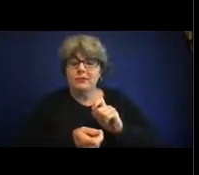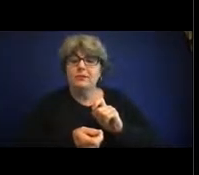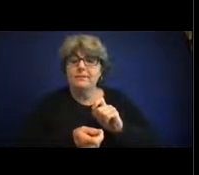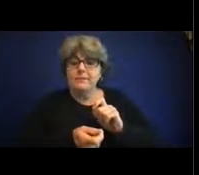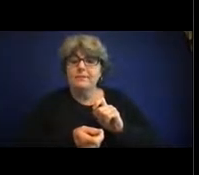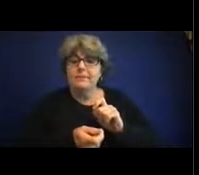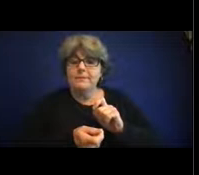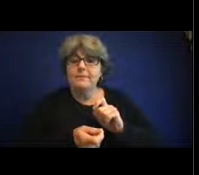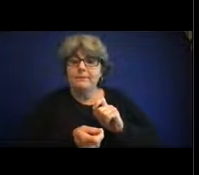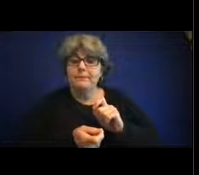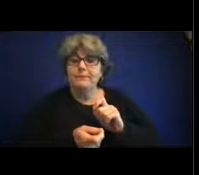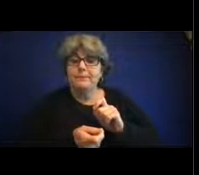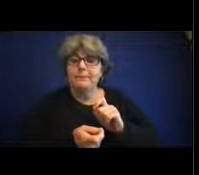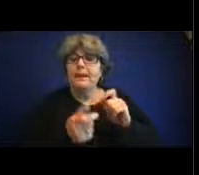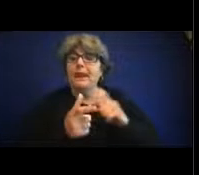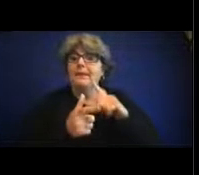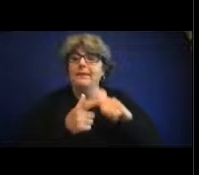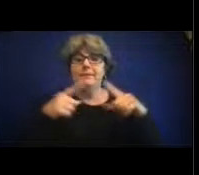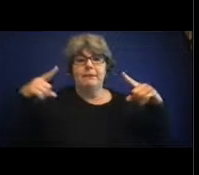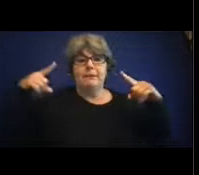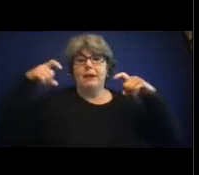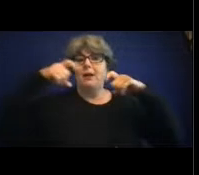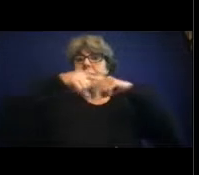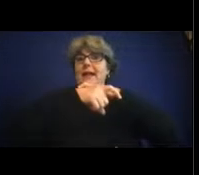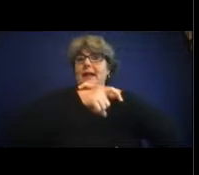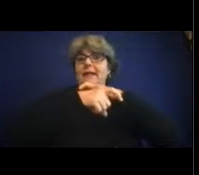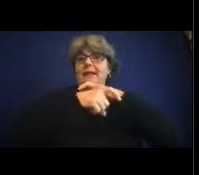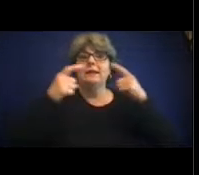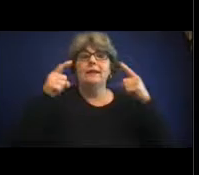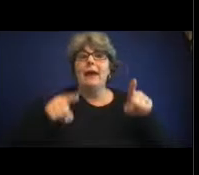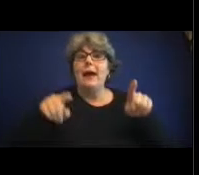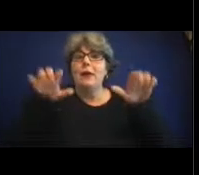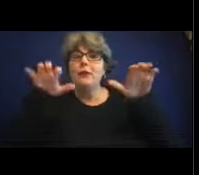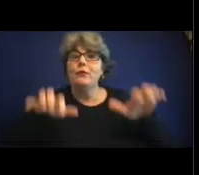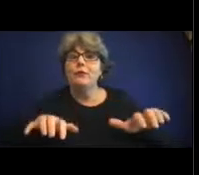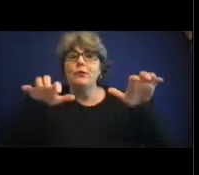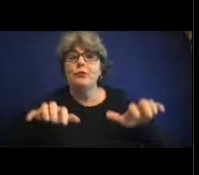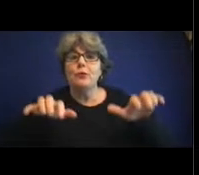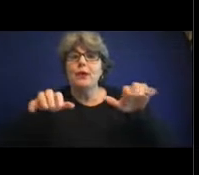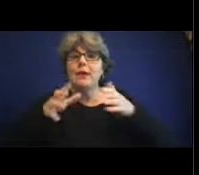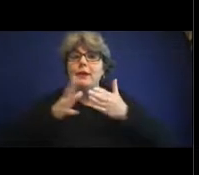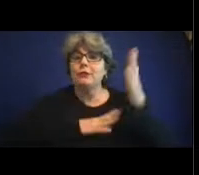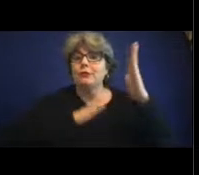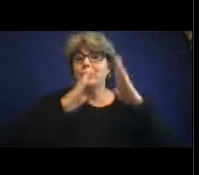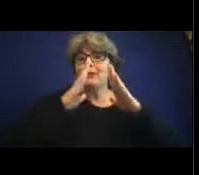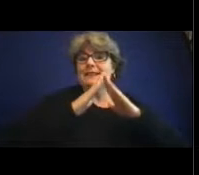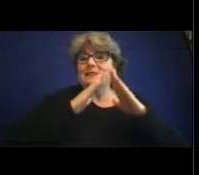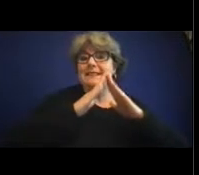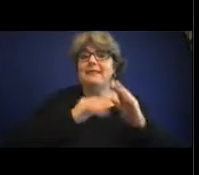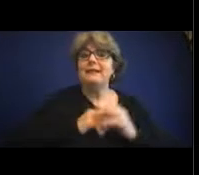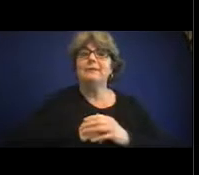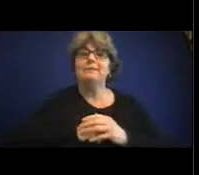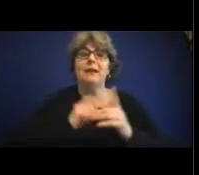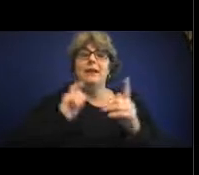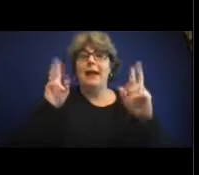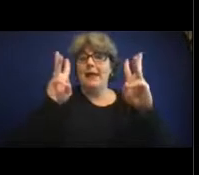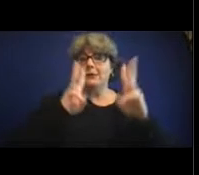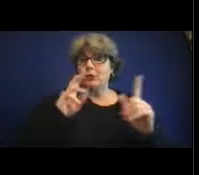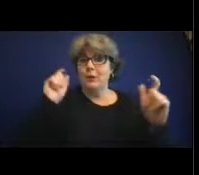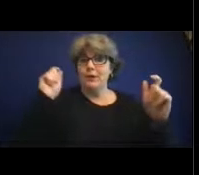changes, that can complicate how the rain flows through the city. And also, as our climate is changing,